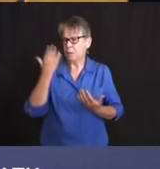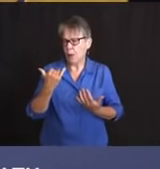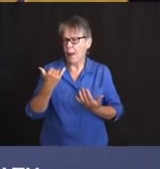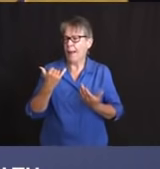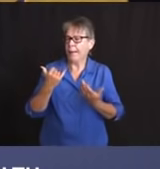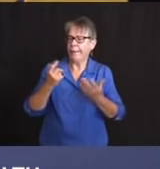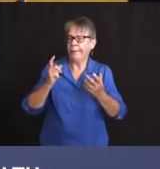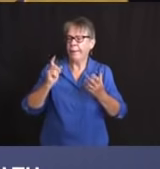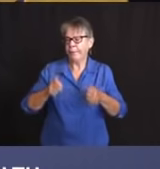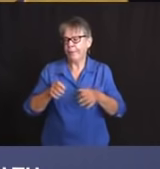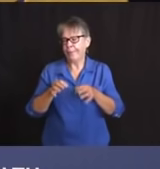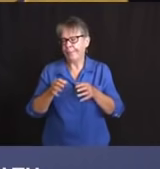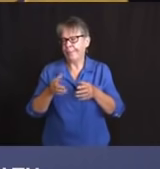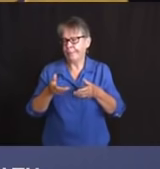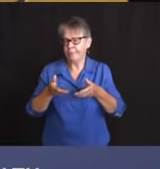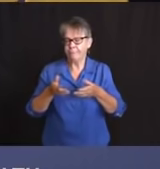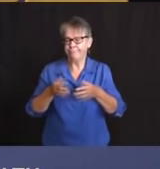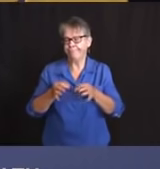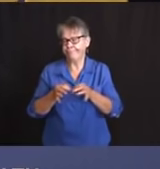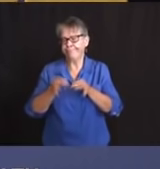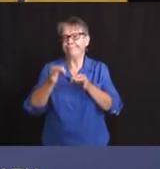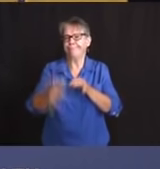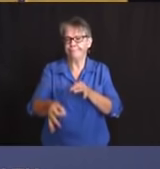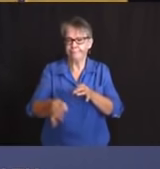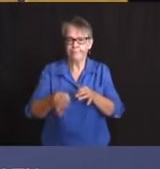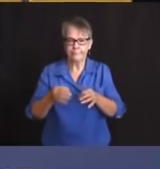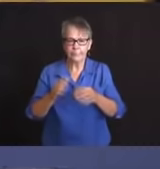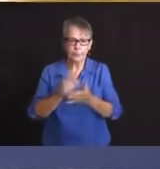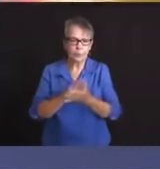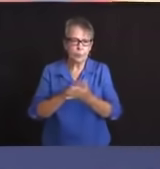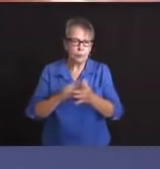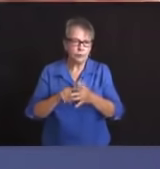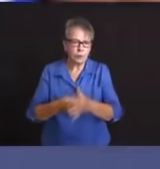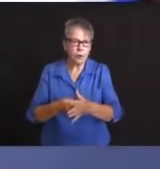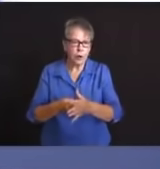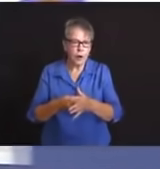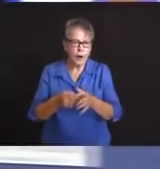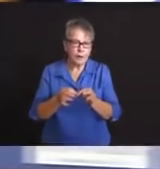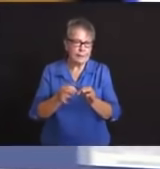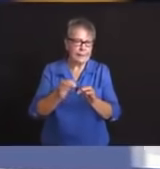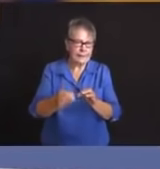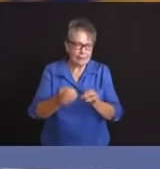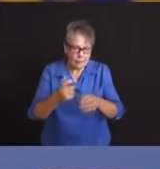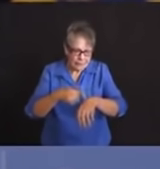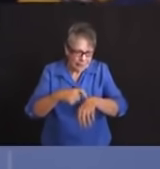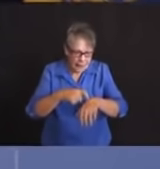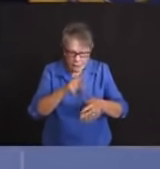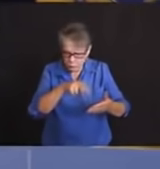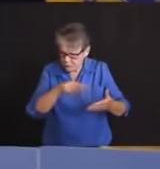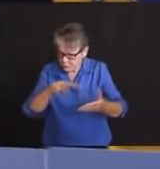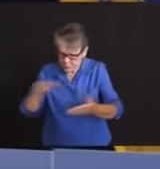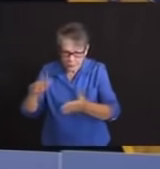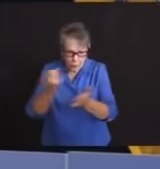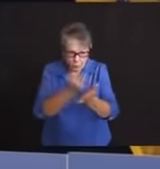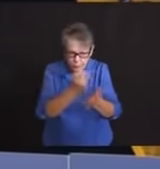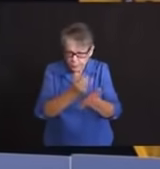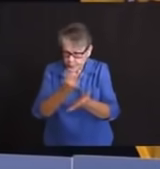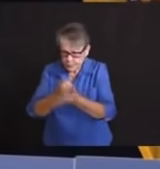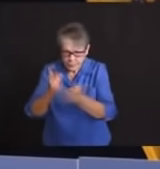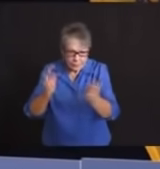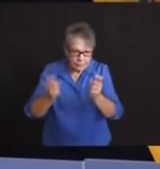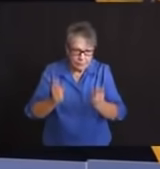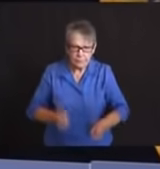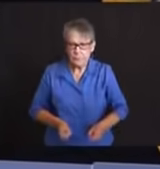to the state. Am I right, Kevin? So we're asking them to do it 7 days before they start. So far, we've had very